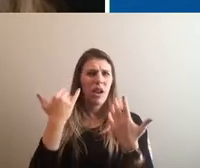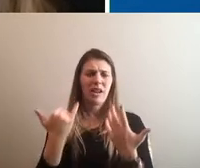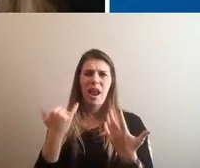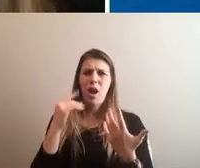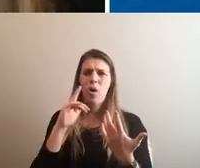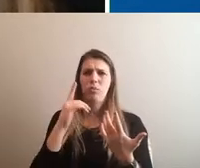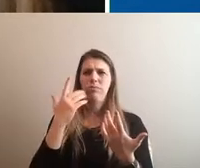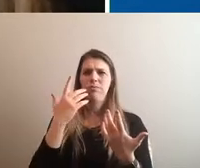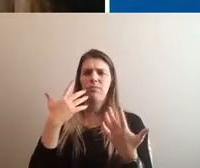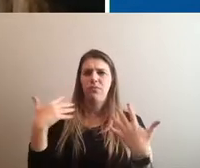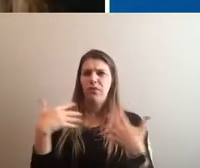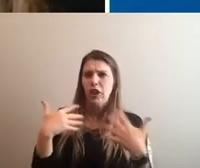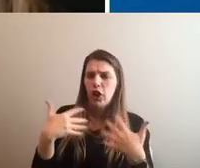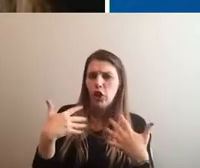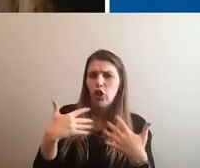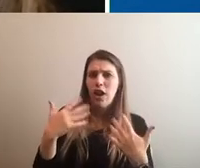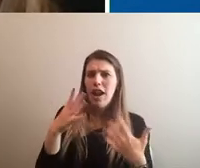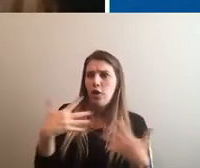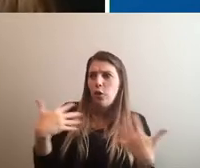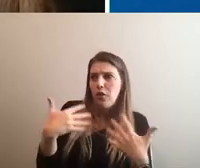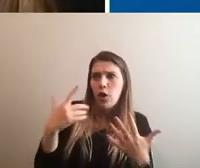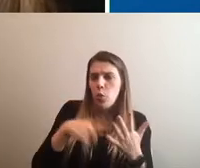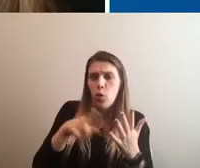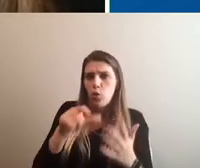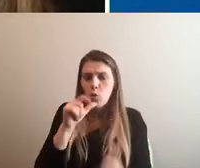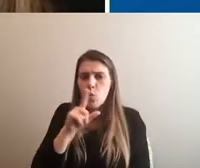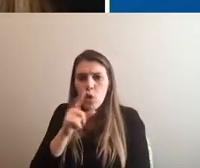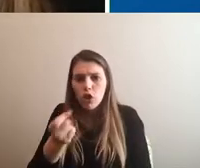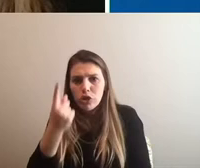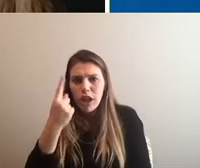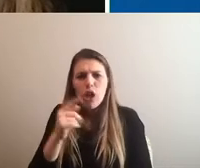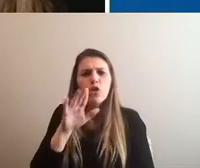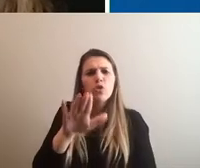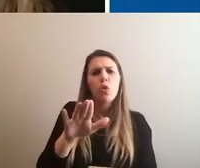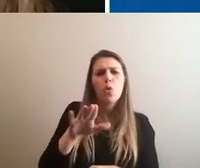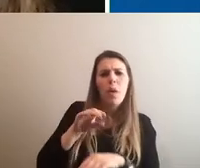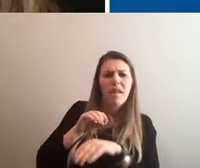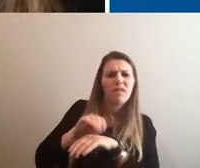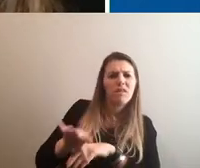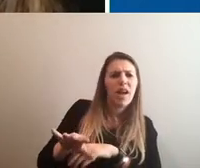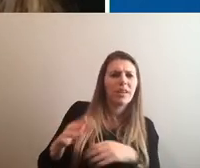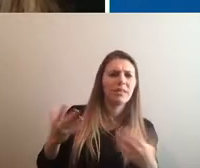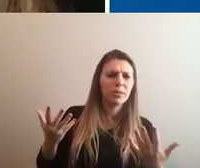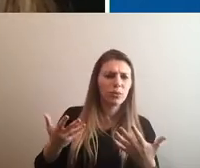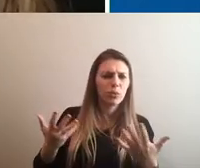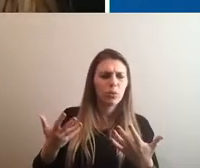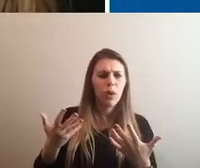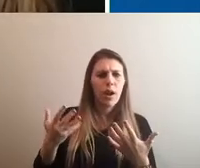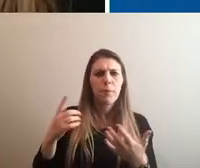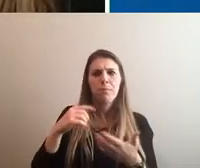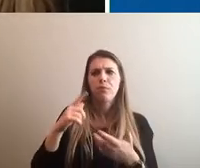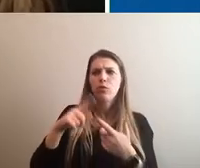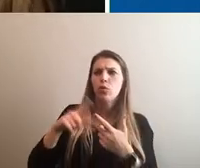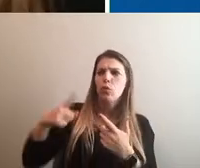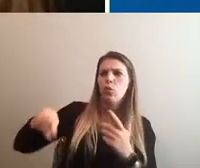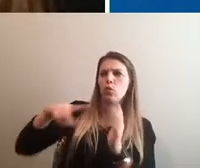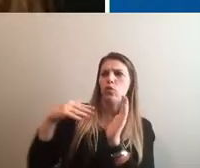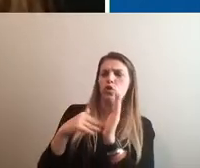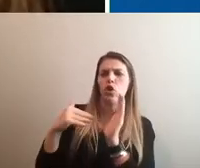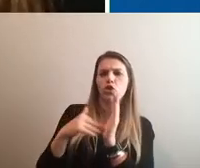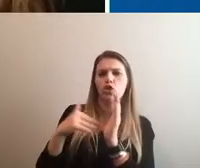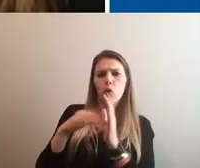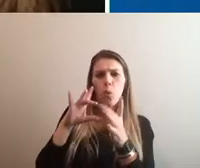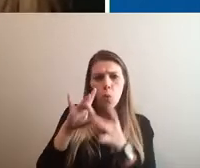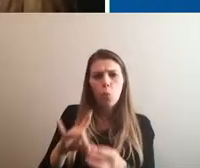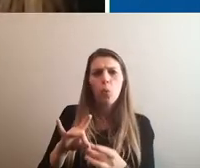lots of fear, and you fear most what you don't understand. What advice as a parent would you give to healthcare professionals today as it relates to